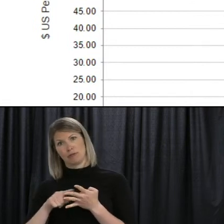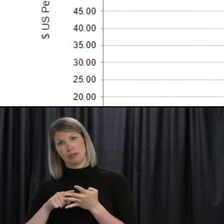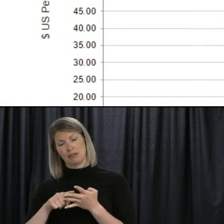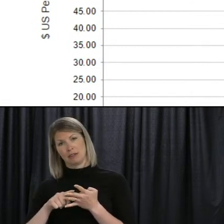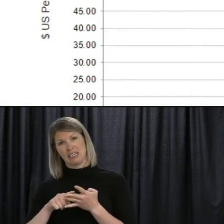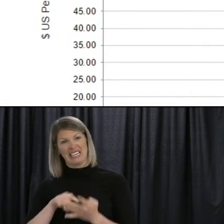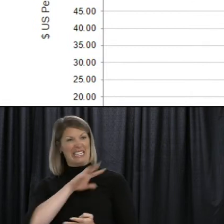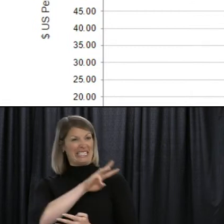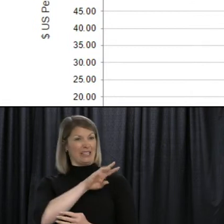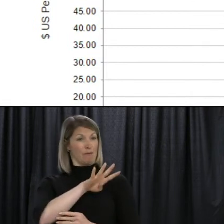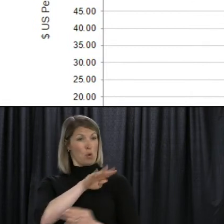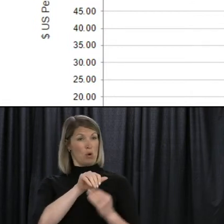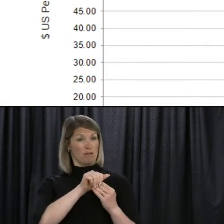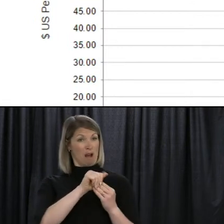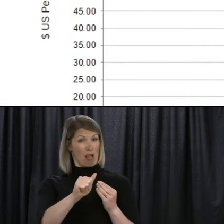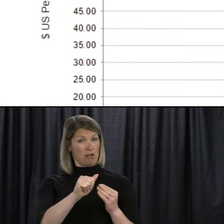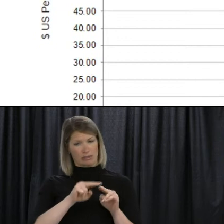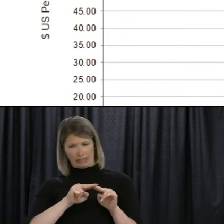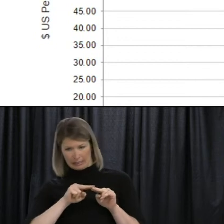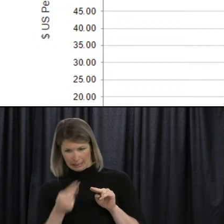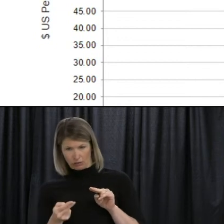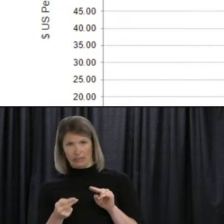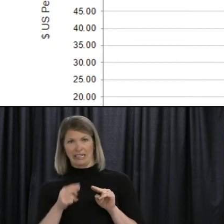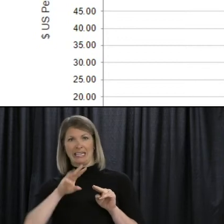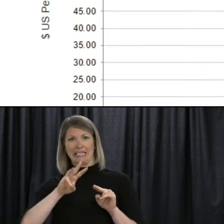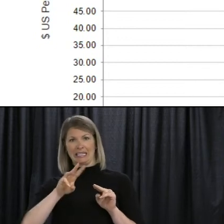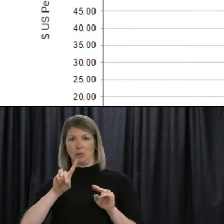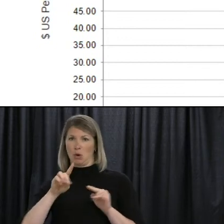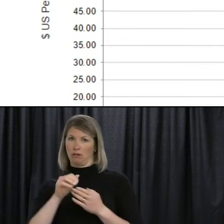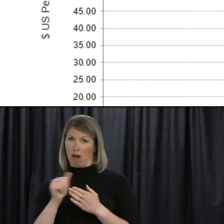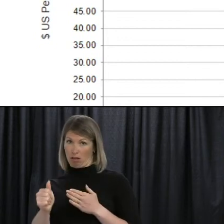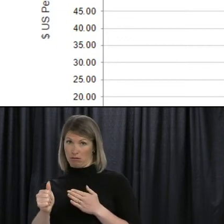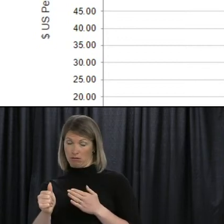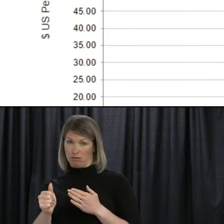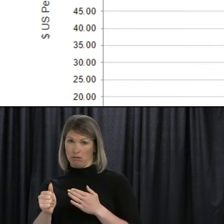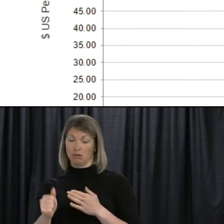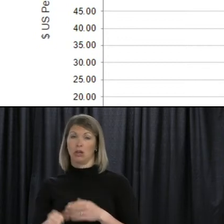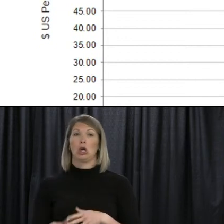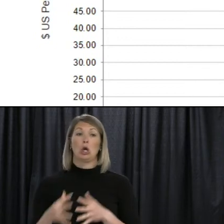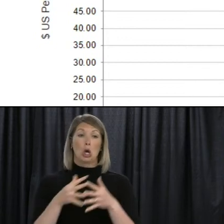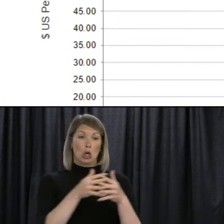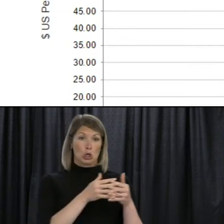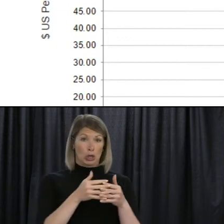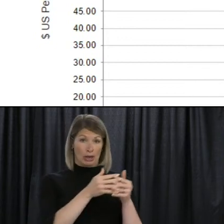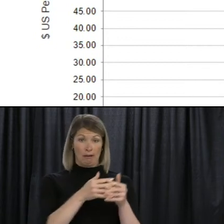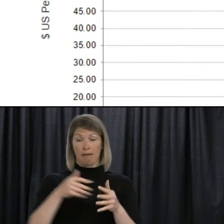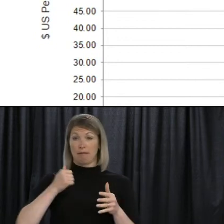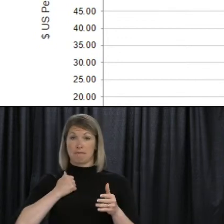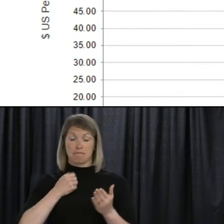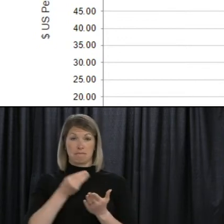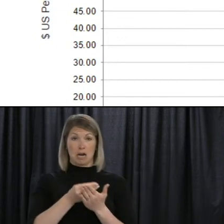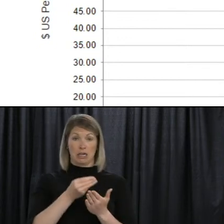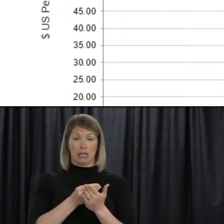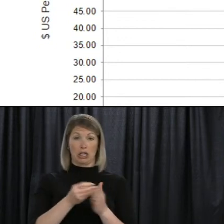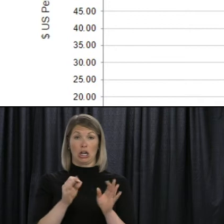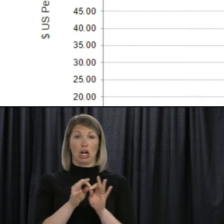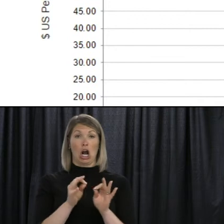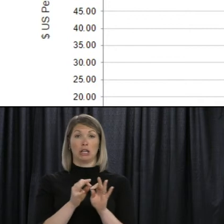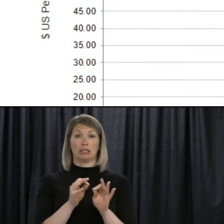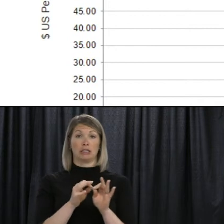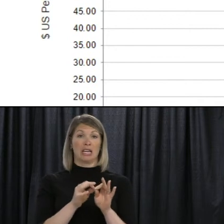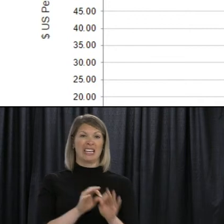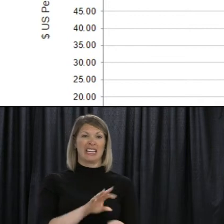from $64 to $61. The Canada-US exchange rate was 75.2